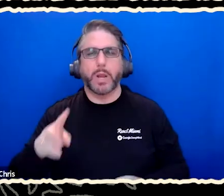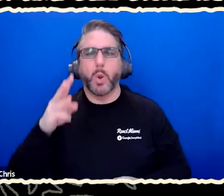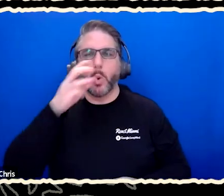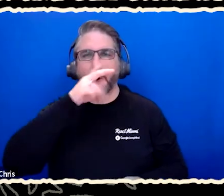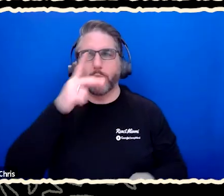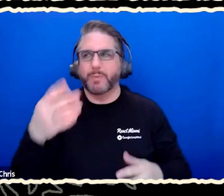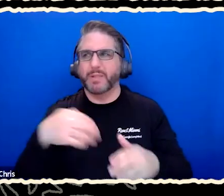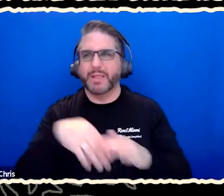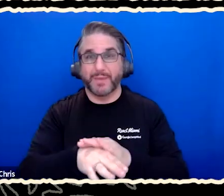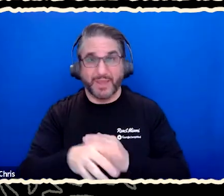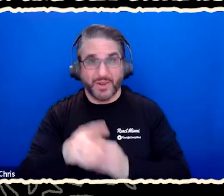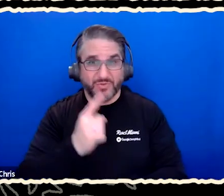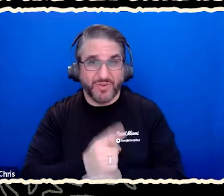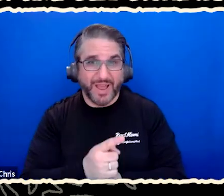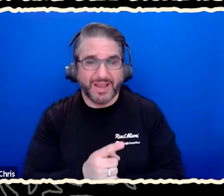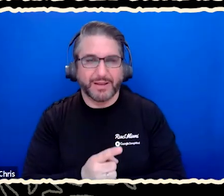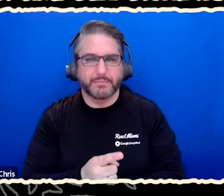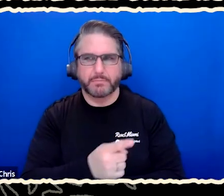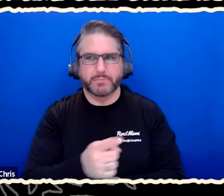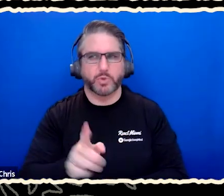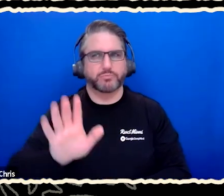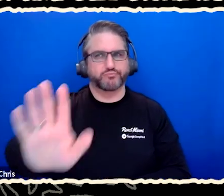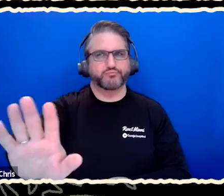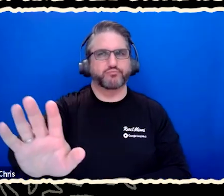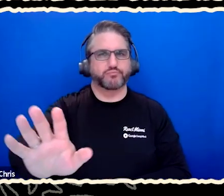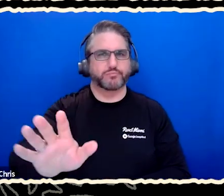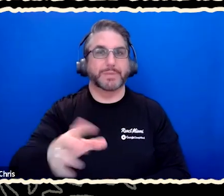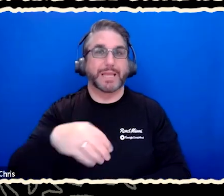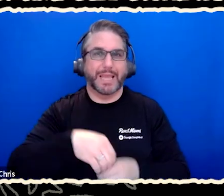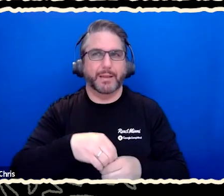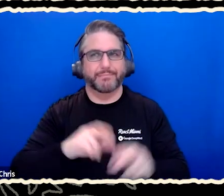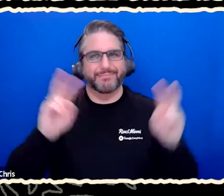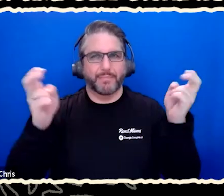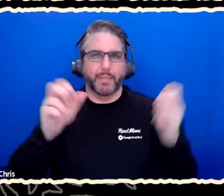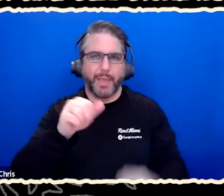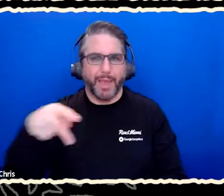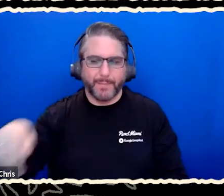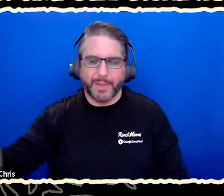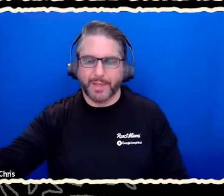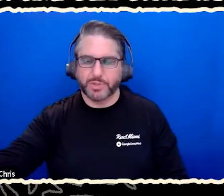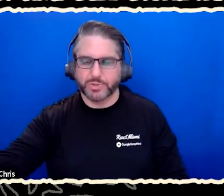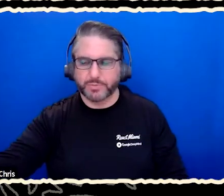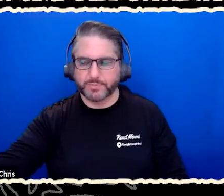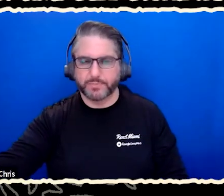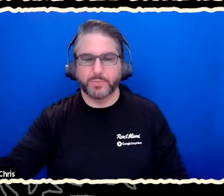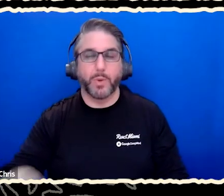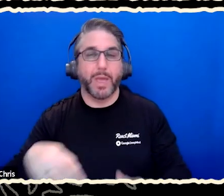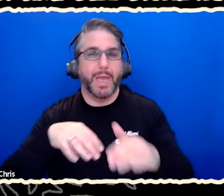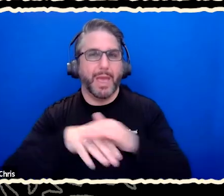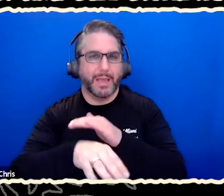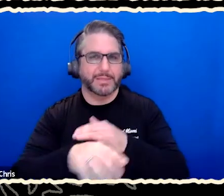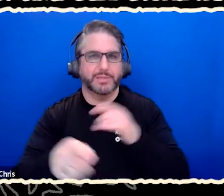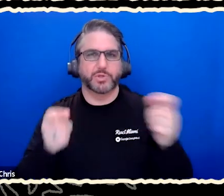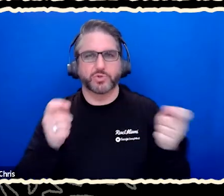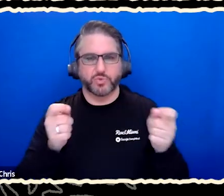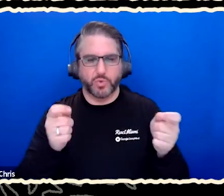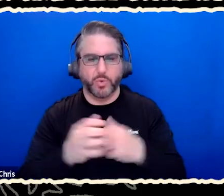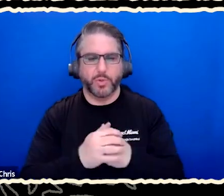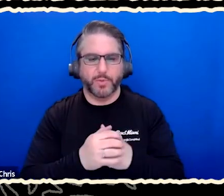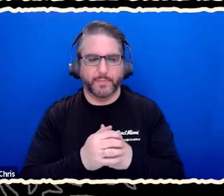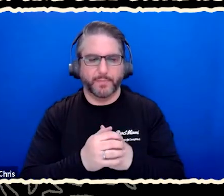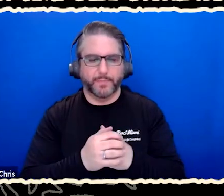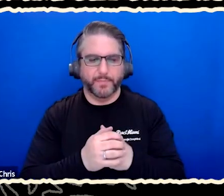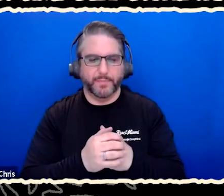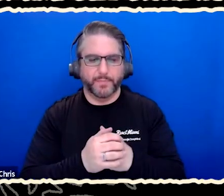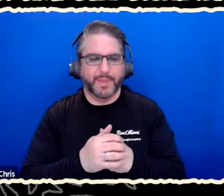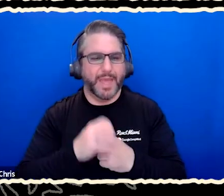have inside of our castle or inside of application. So the access control, and hopefully not the broken access